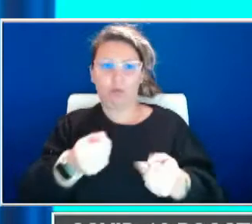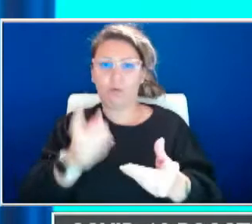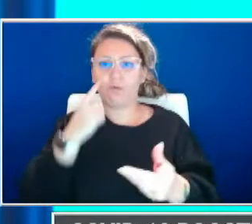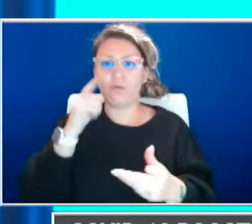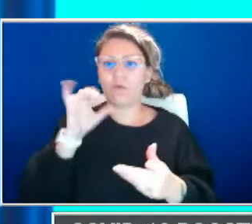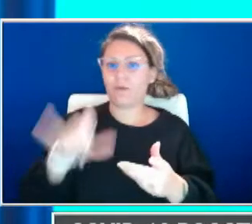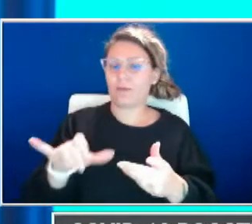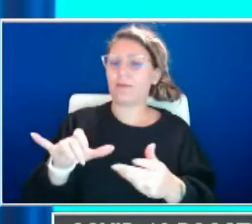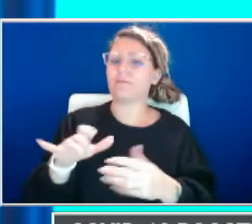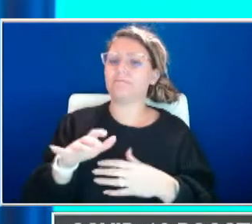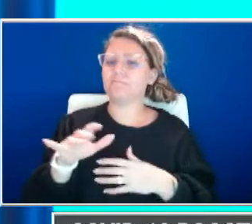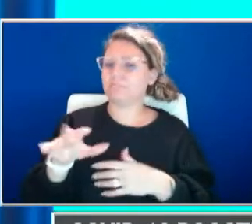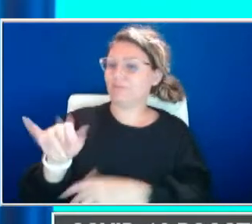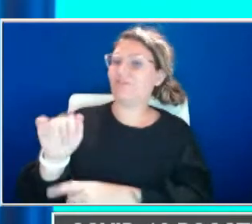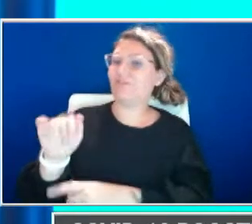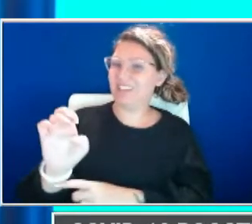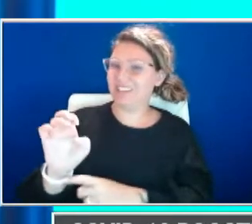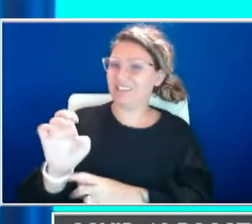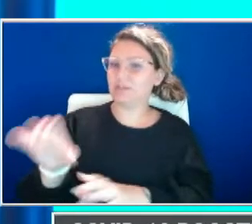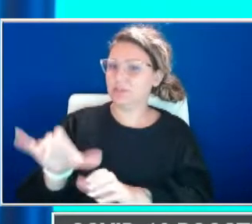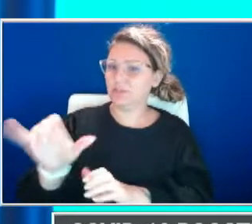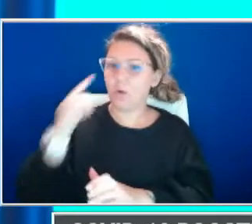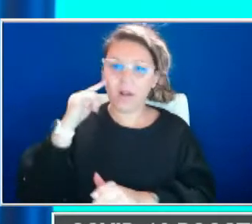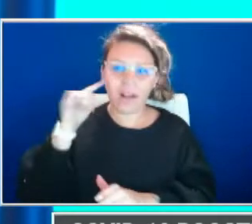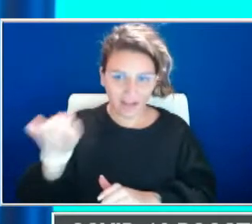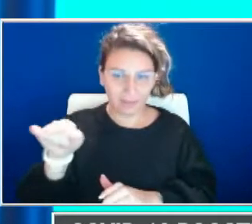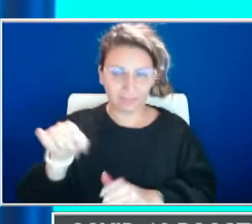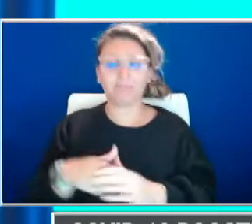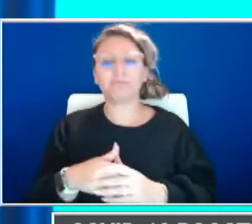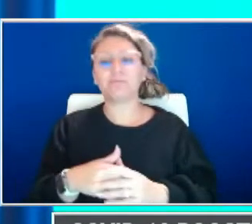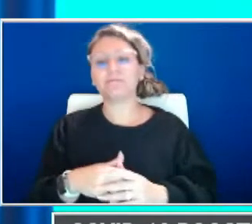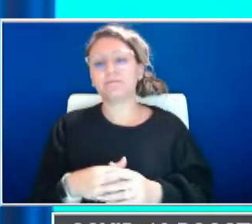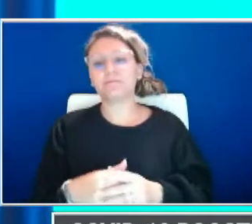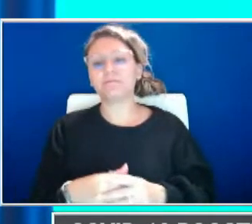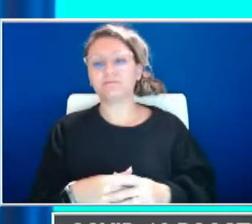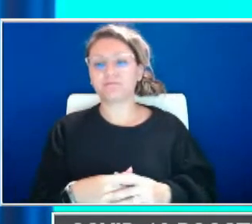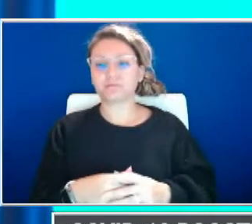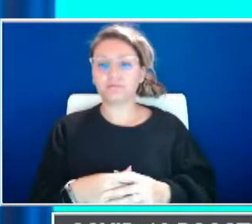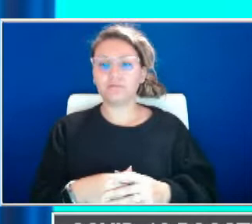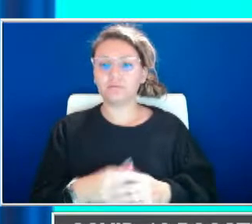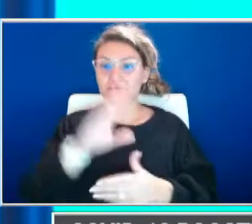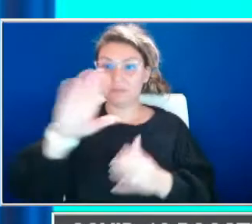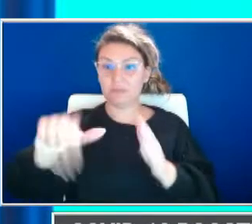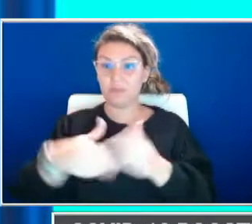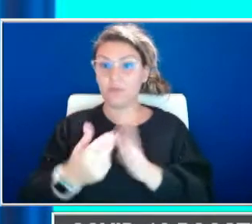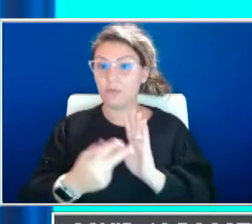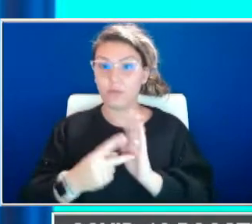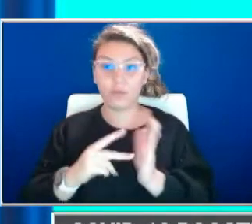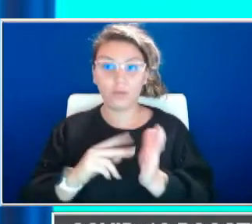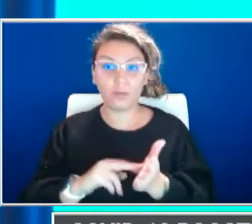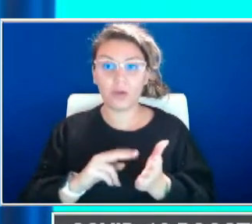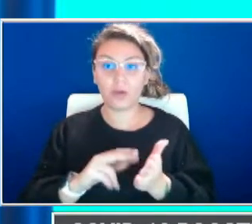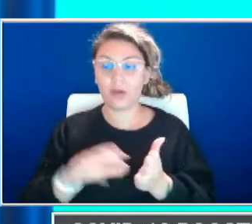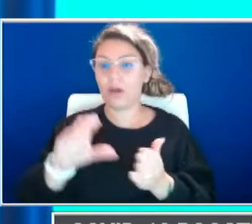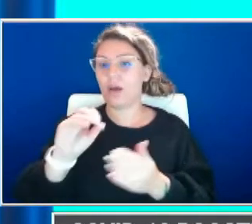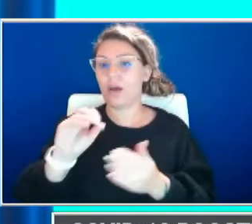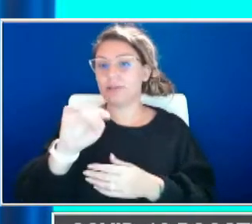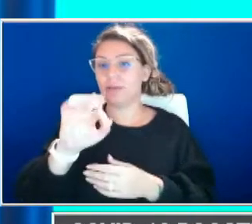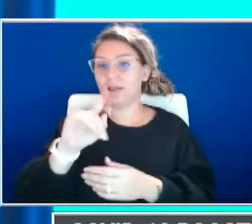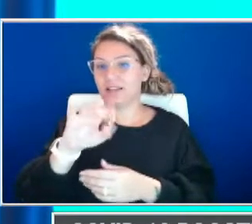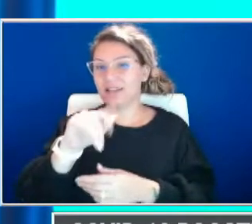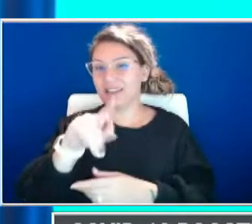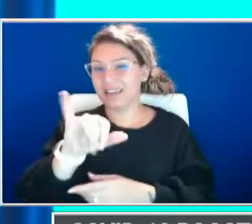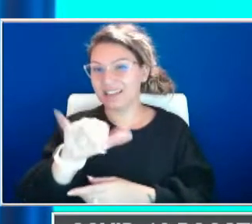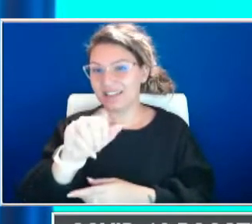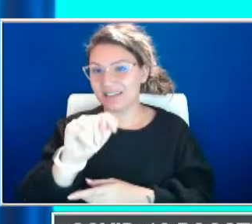what we did for you in your particular case. So the whole purpose in an autologous stem cell transplant, it's also